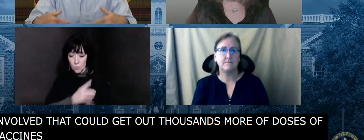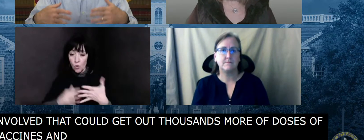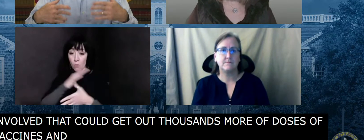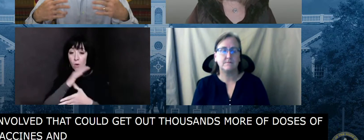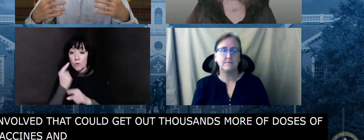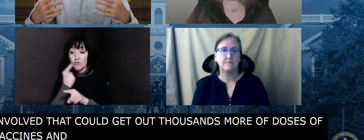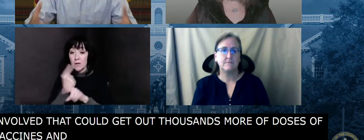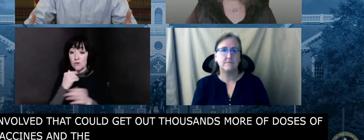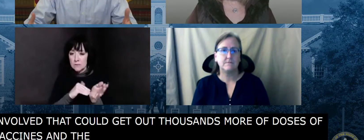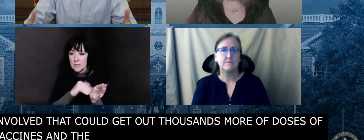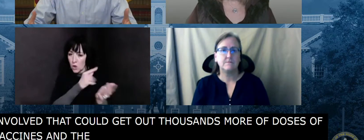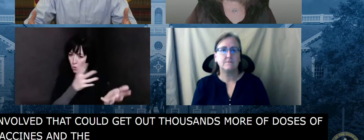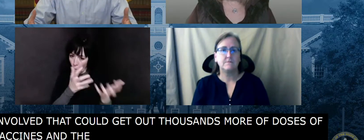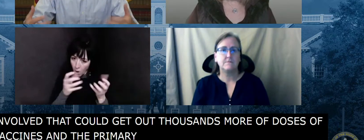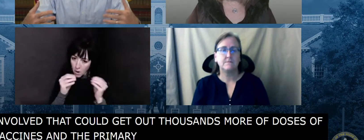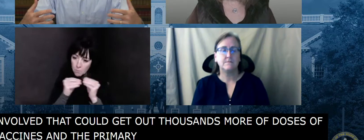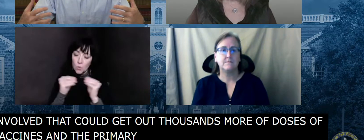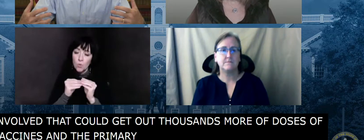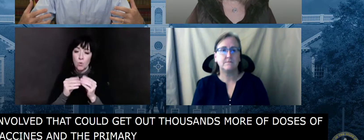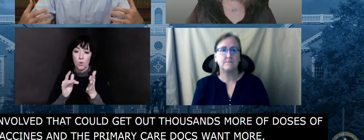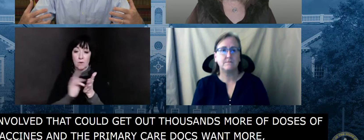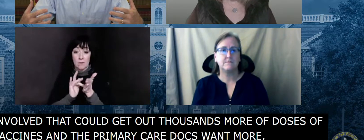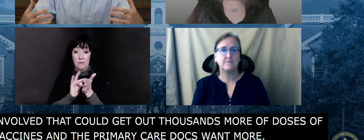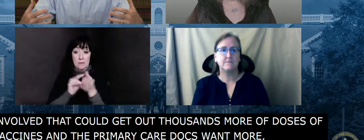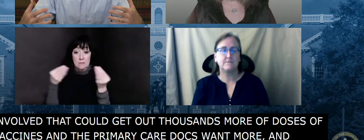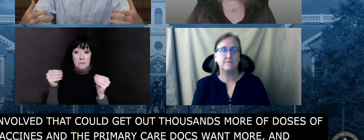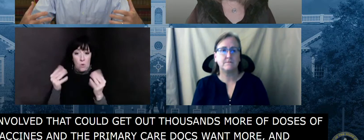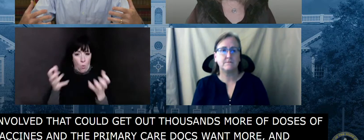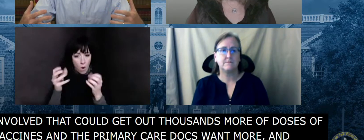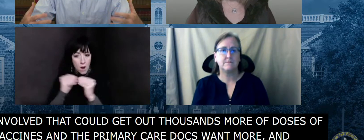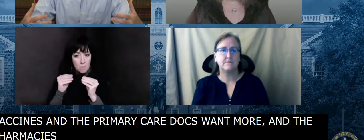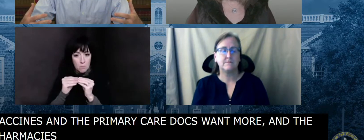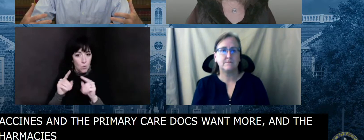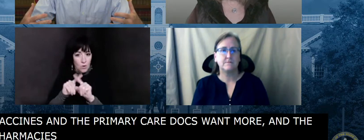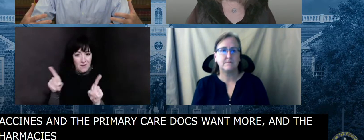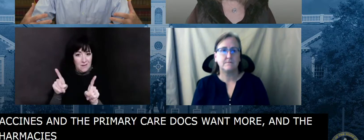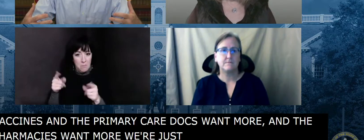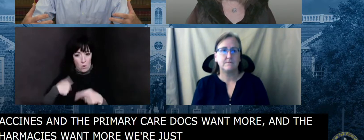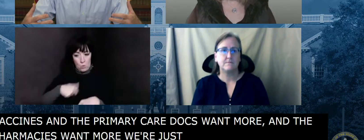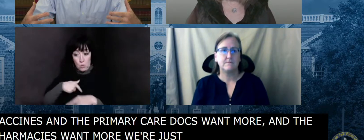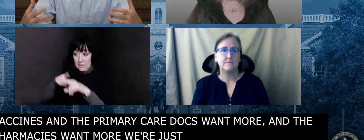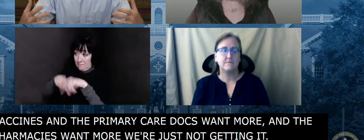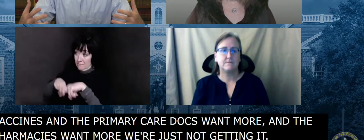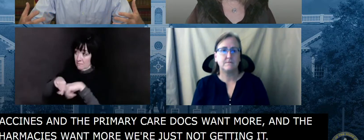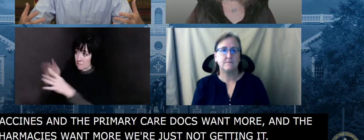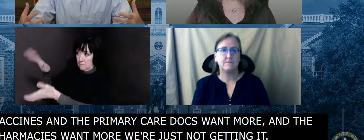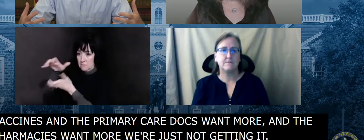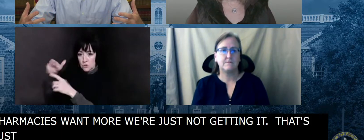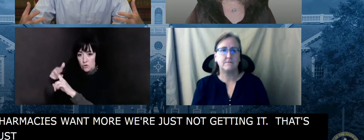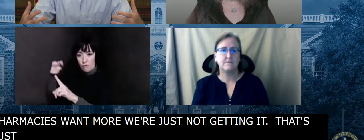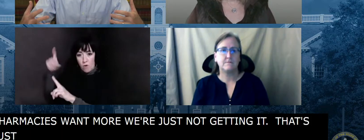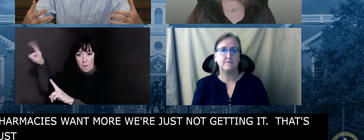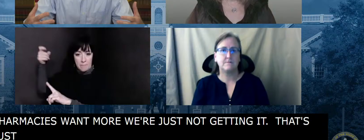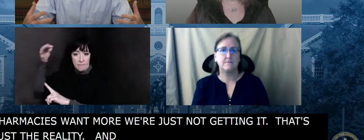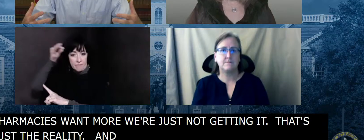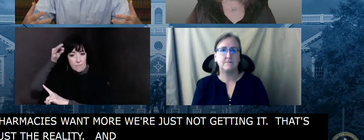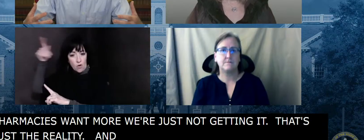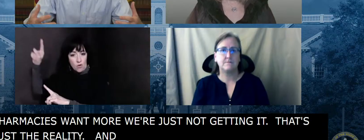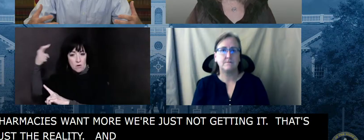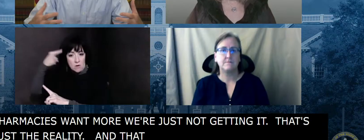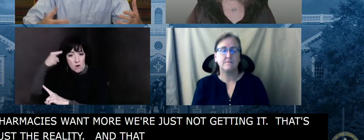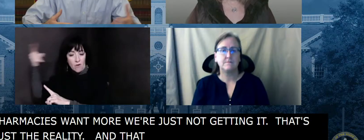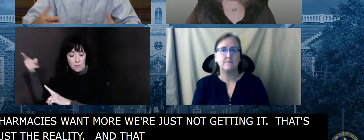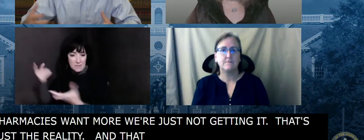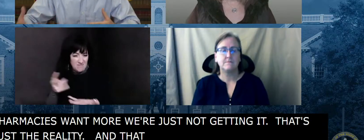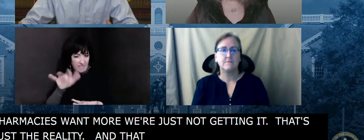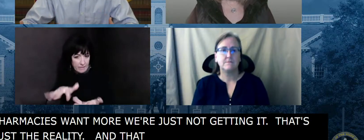And the pharmacies want more. We're just not getting it. I mean, that's just the reality. And that makes it difficult for Dr.